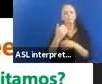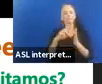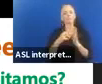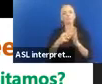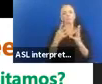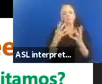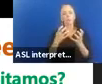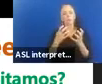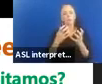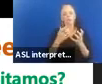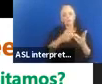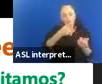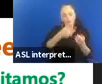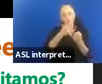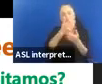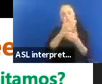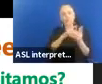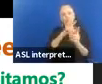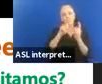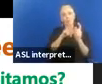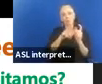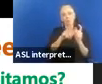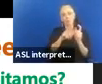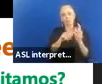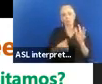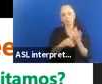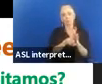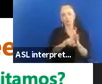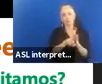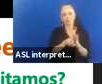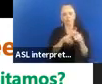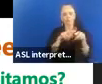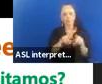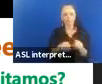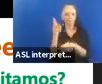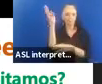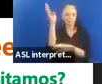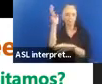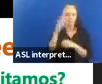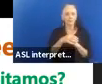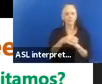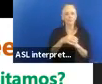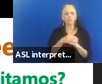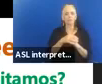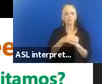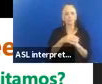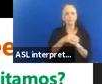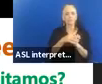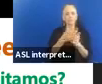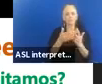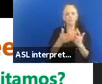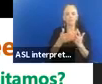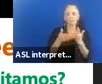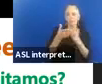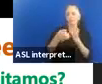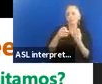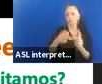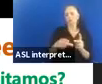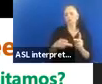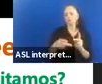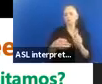the questions that were raised during the time that y'all were presenting and give an opportunity to speak to some of those